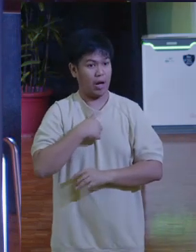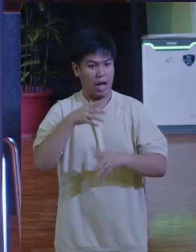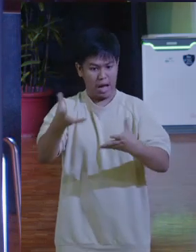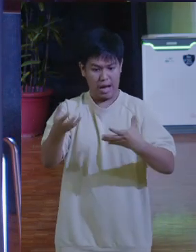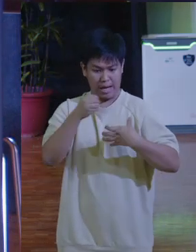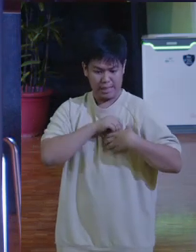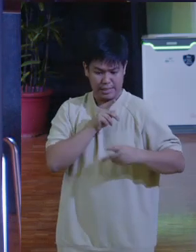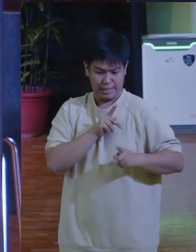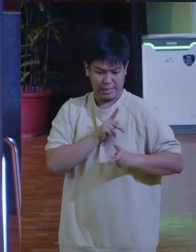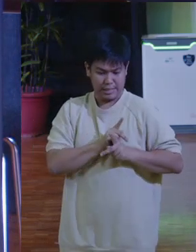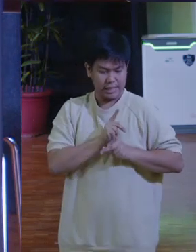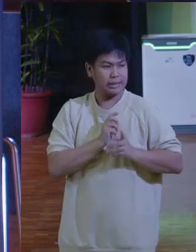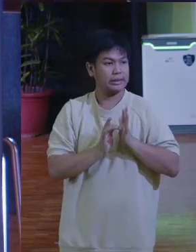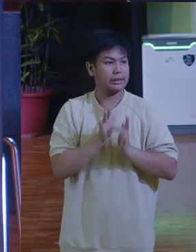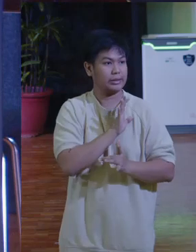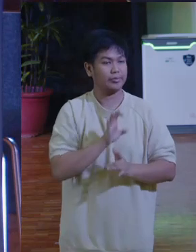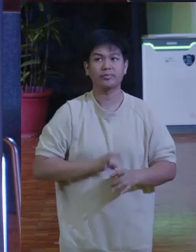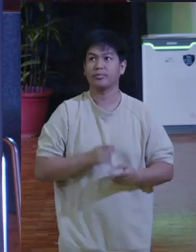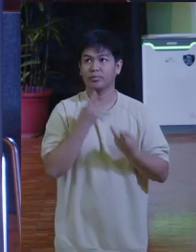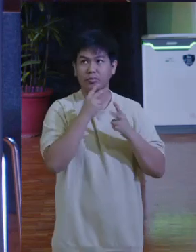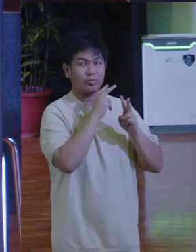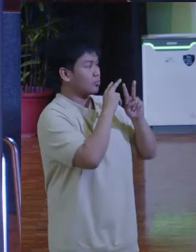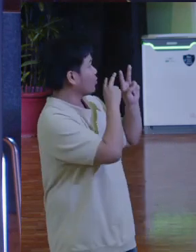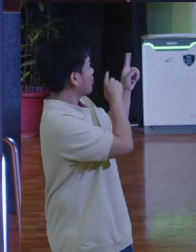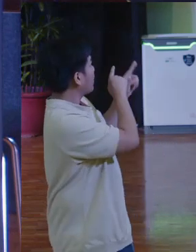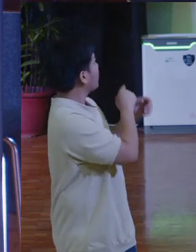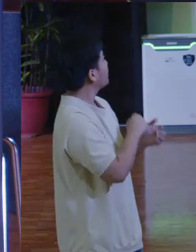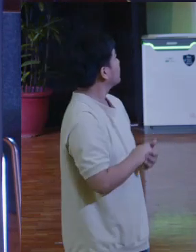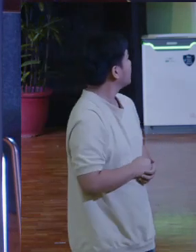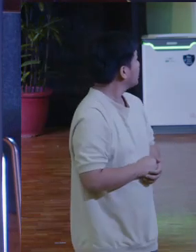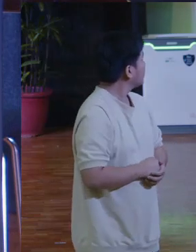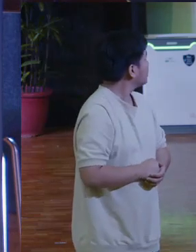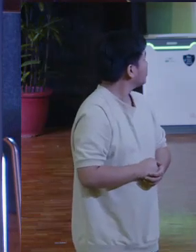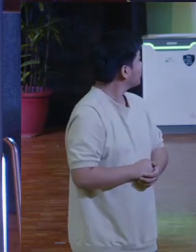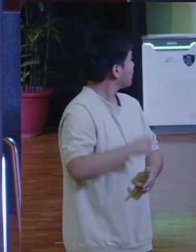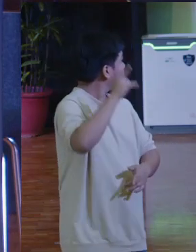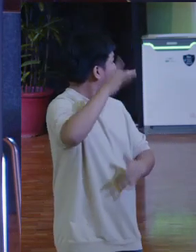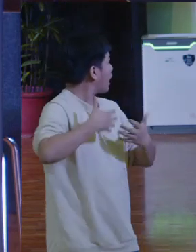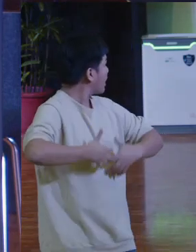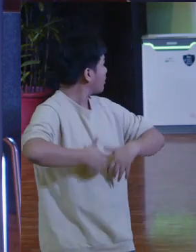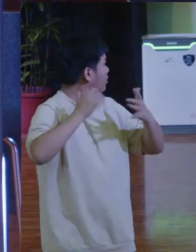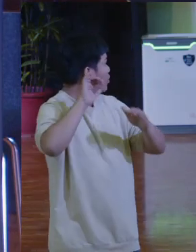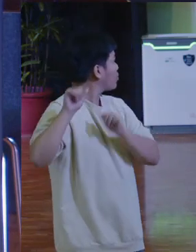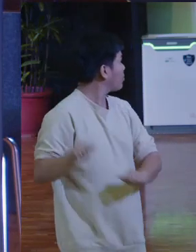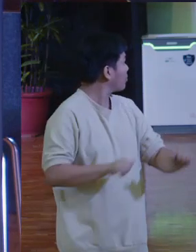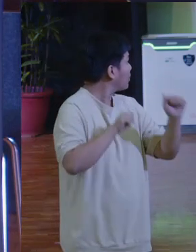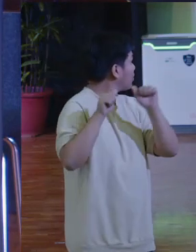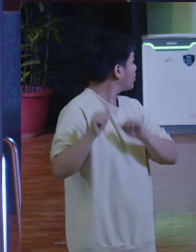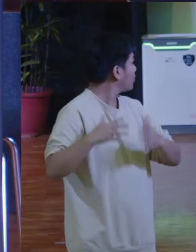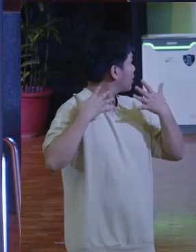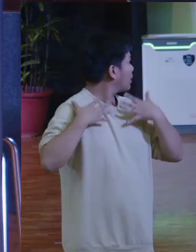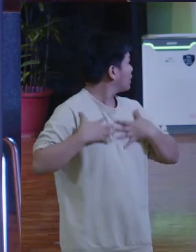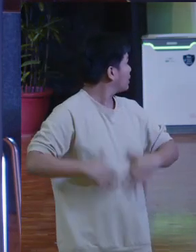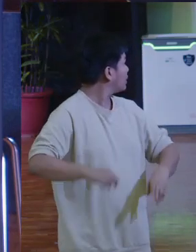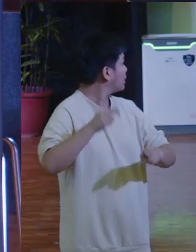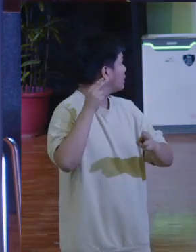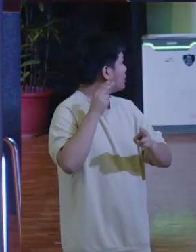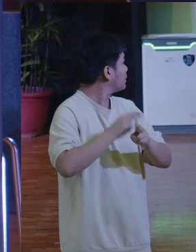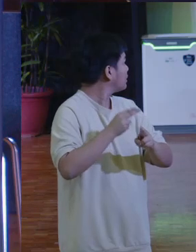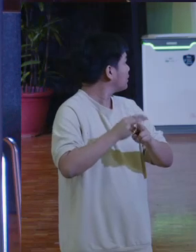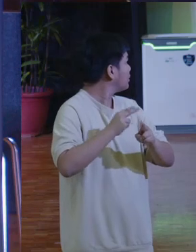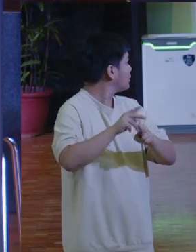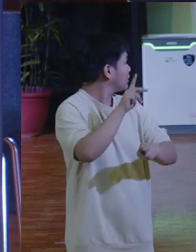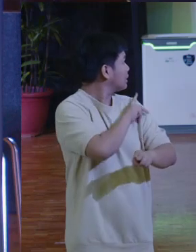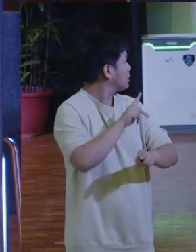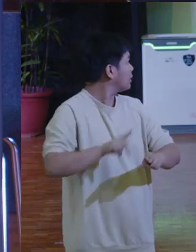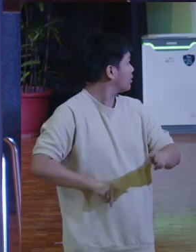them with a rod of iron. He will tread the winepress of the fury of the wrath of God the Almighty. On His robe and on His thigh He has a